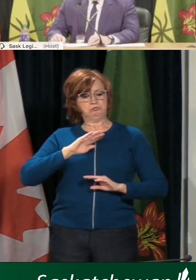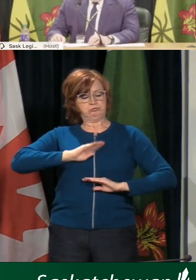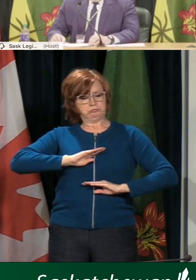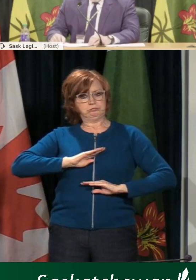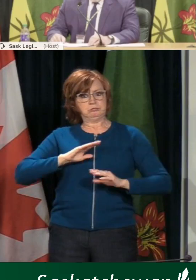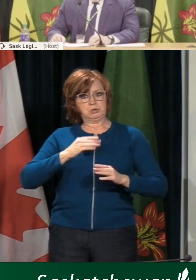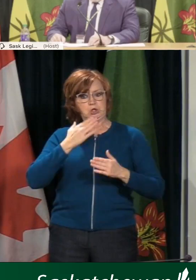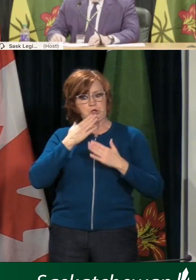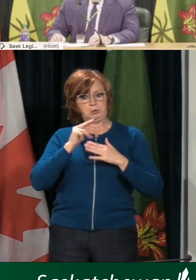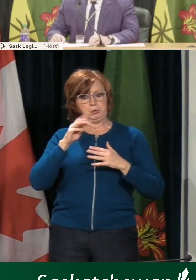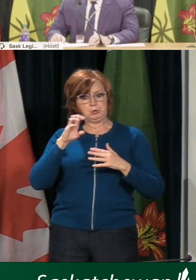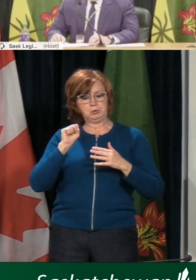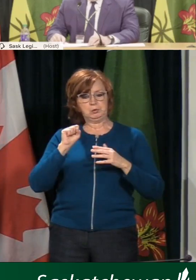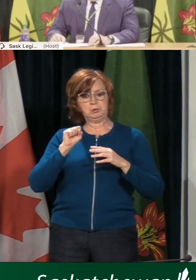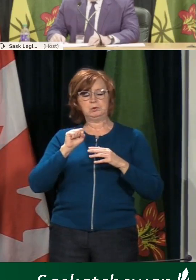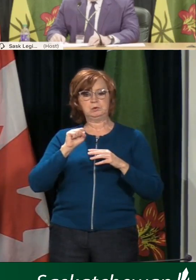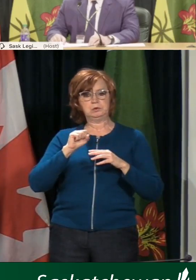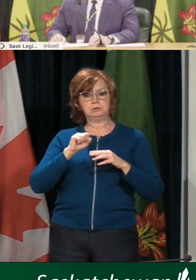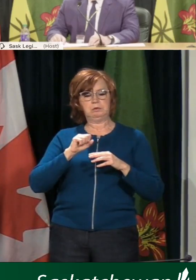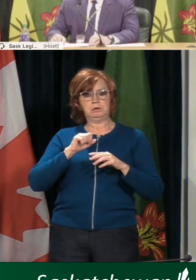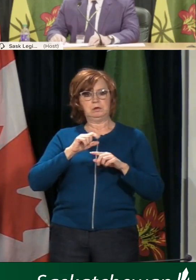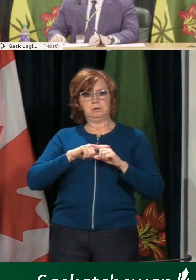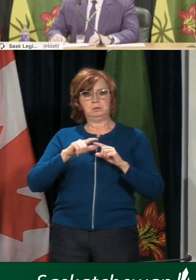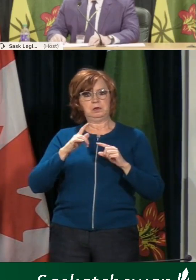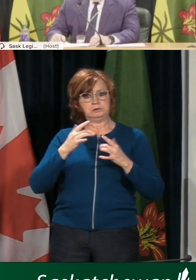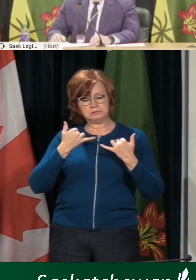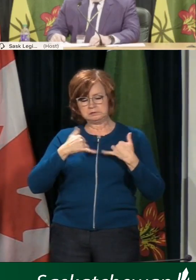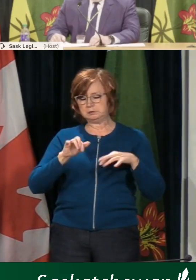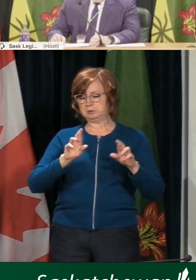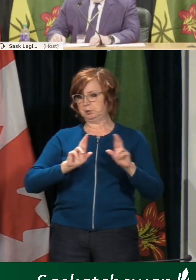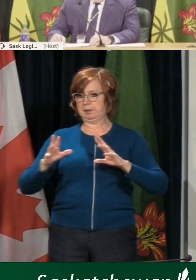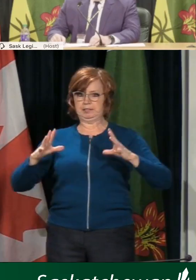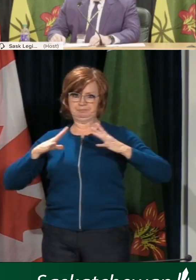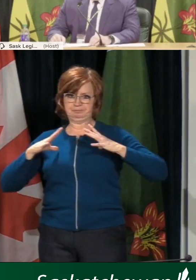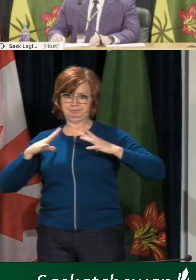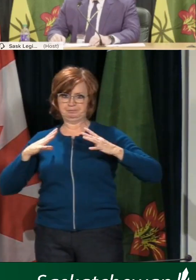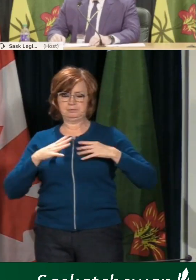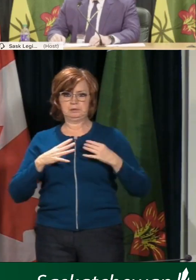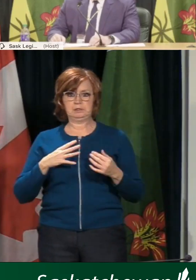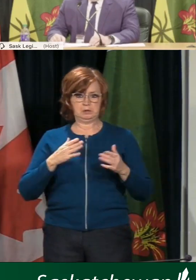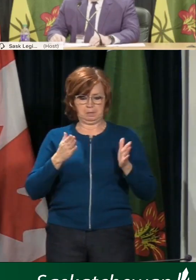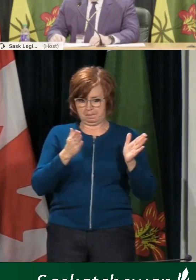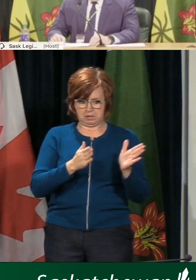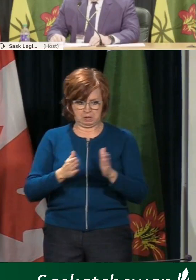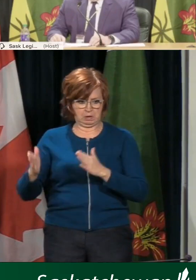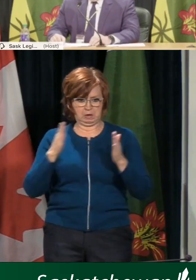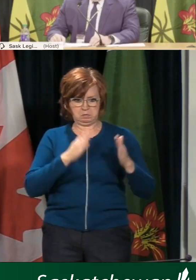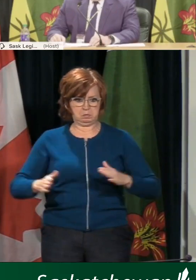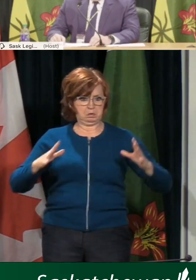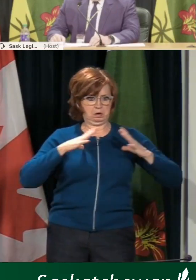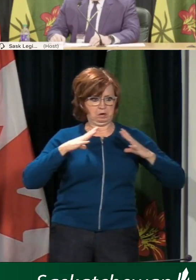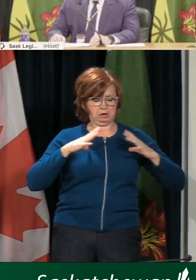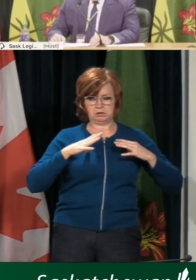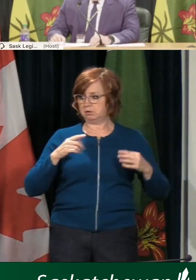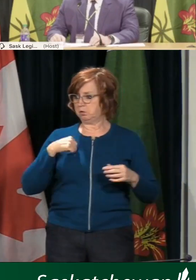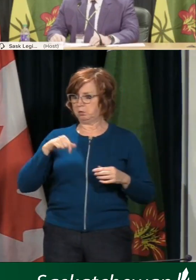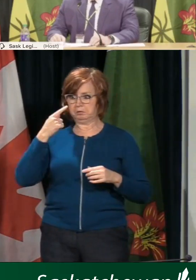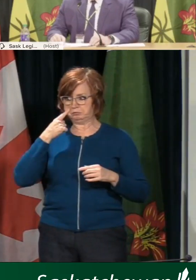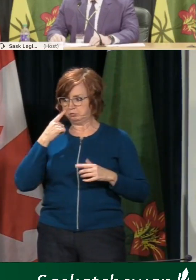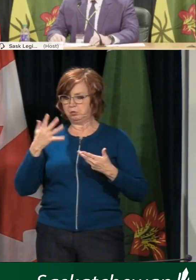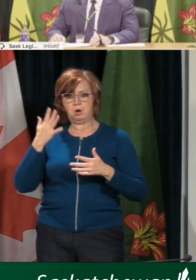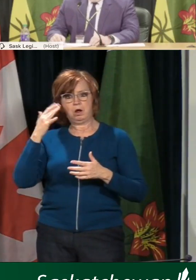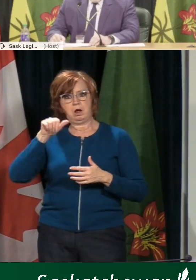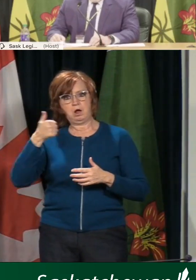have to continue to plan for the worst while hoping for the best. As we've seen from other jurisdictions, the situation can fluctuate very